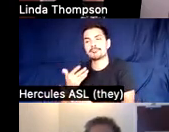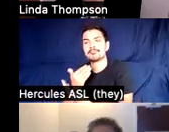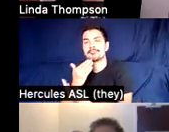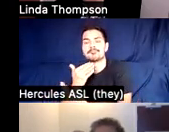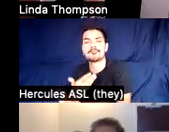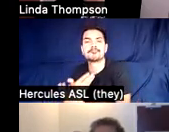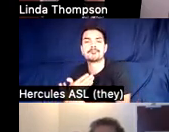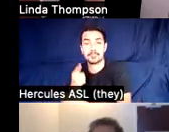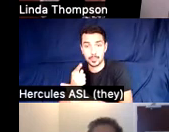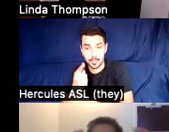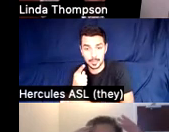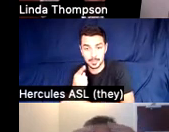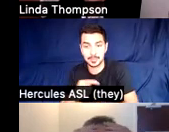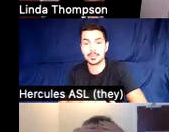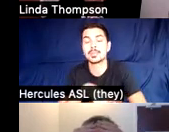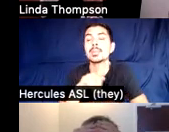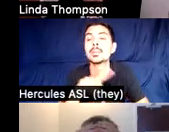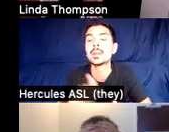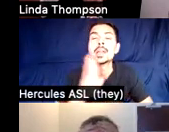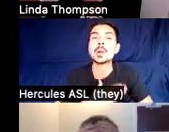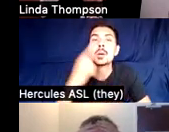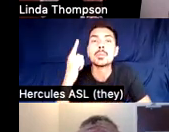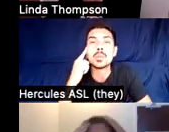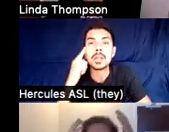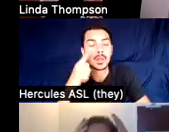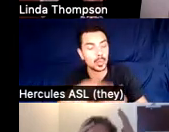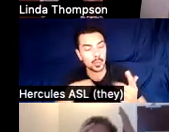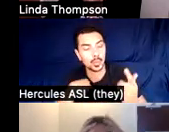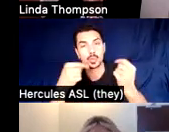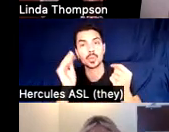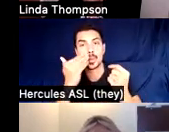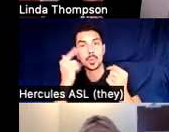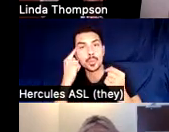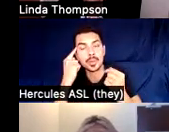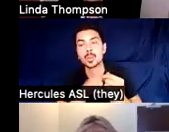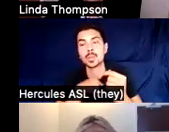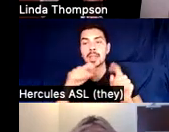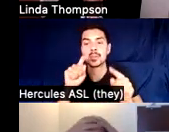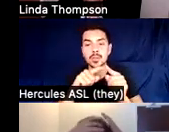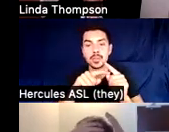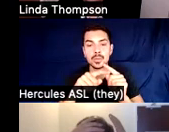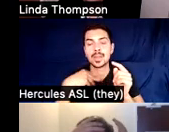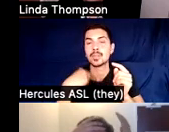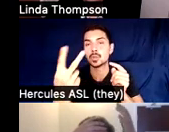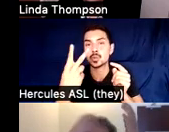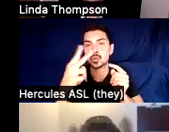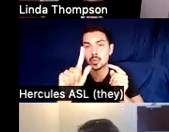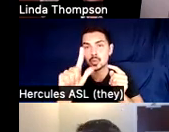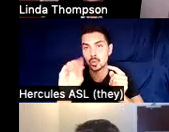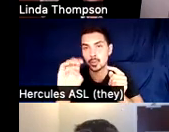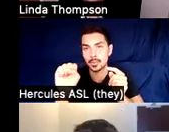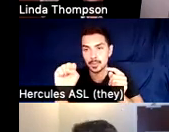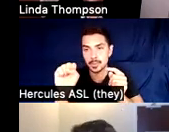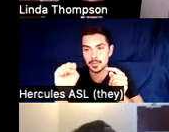but also just our brain. What we know about our brain is that we have the two lobes, right? We have the frontal lobe, we